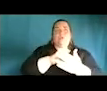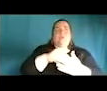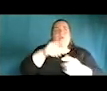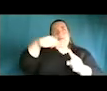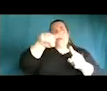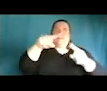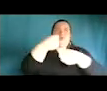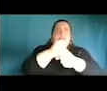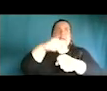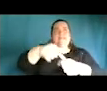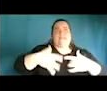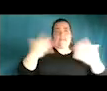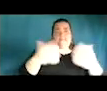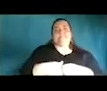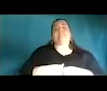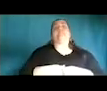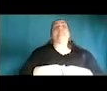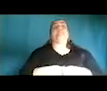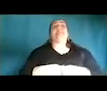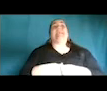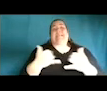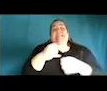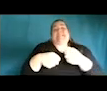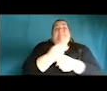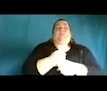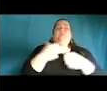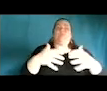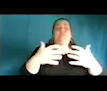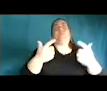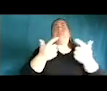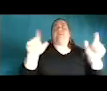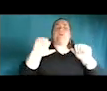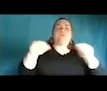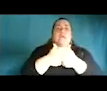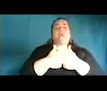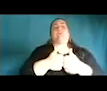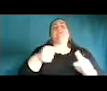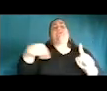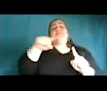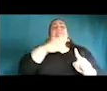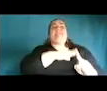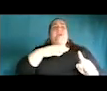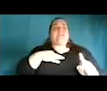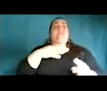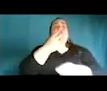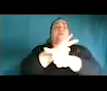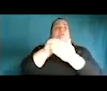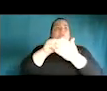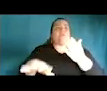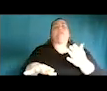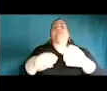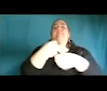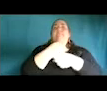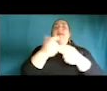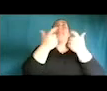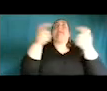During this most challenging and unusual year, graduate students and faculty have made a substantial difference in the academic and personal lives of